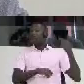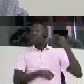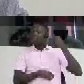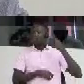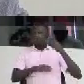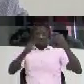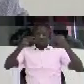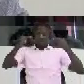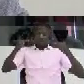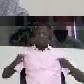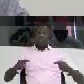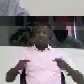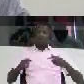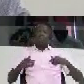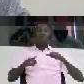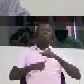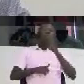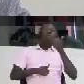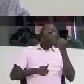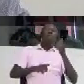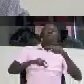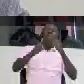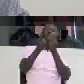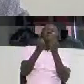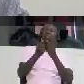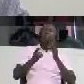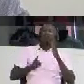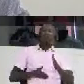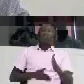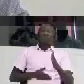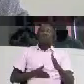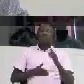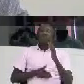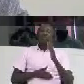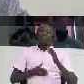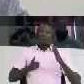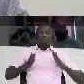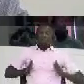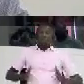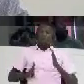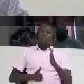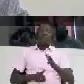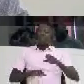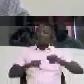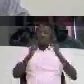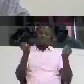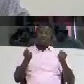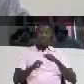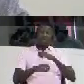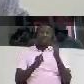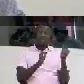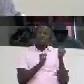testimony on other forms of human rights violations and abuses.